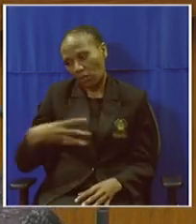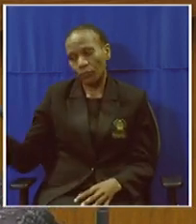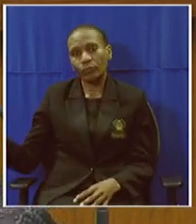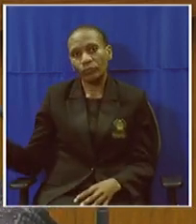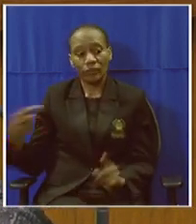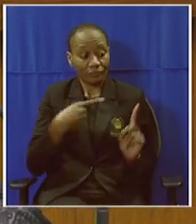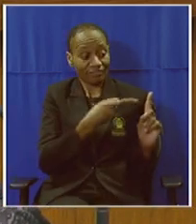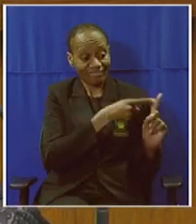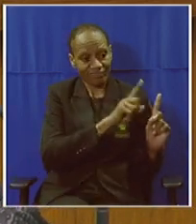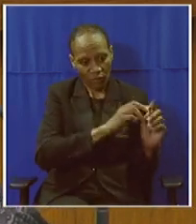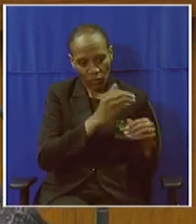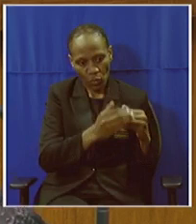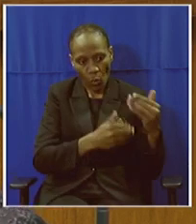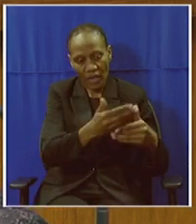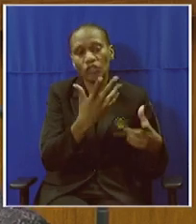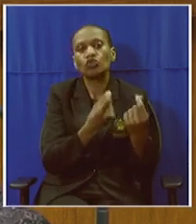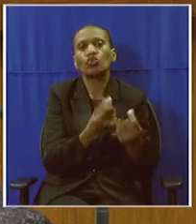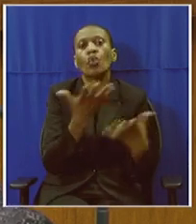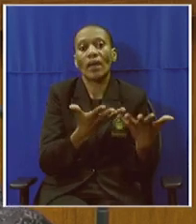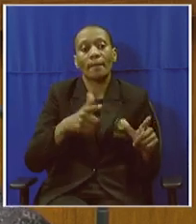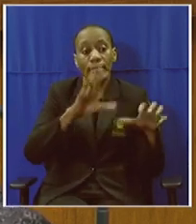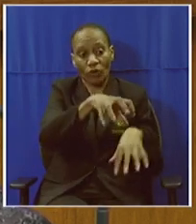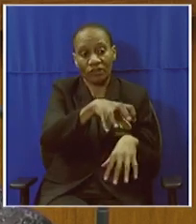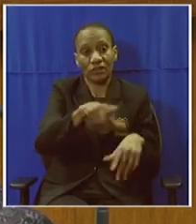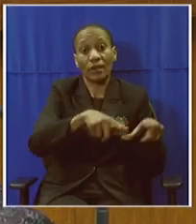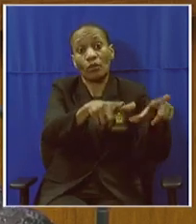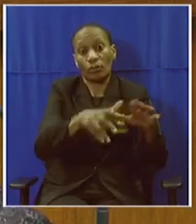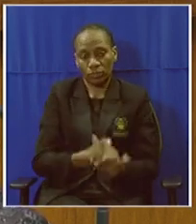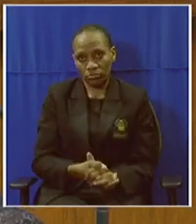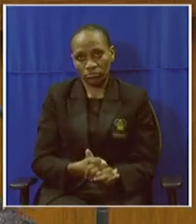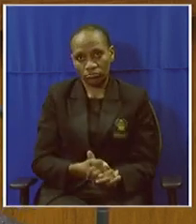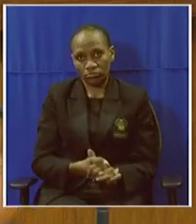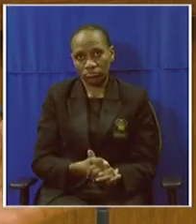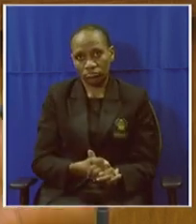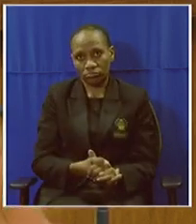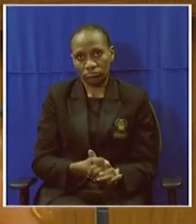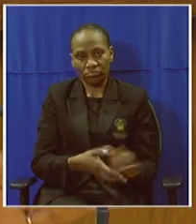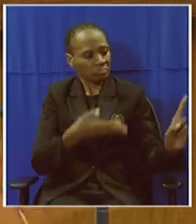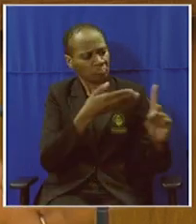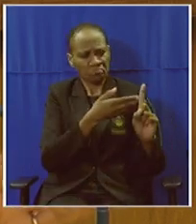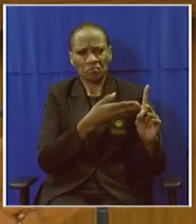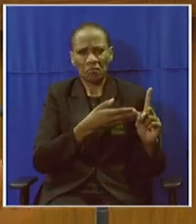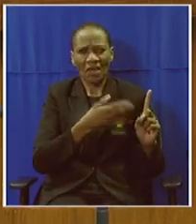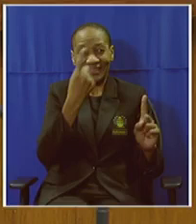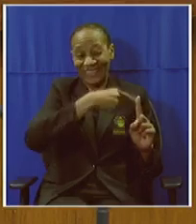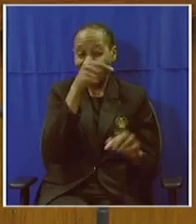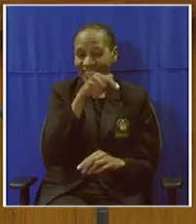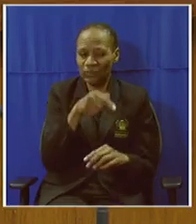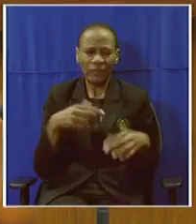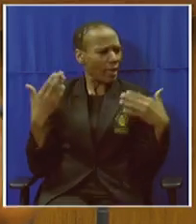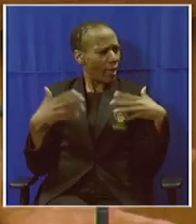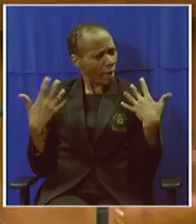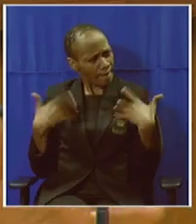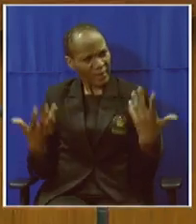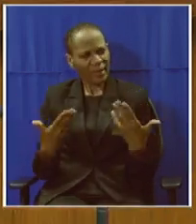to continue in Limpopo. She was just very happy on that day, more than